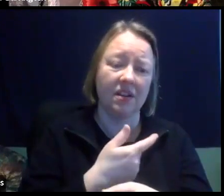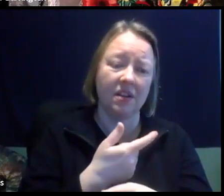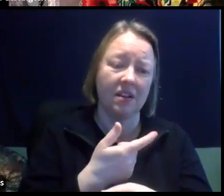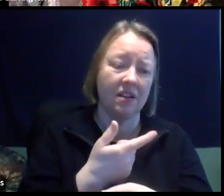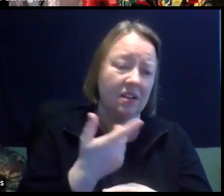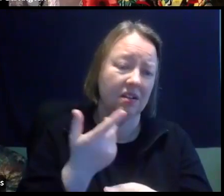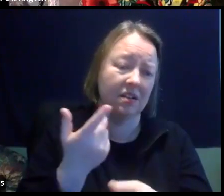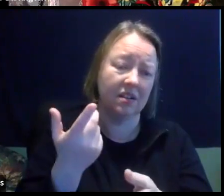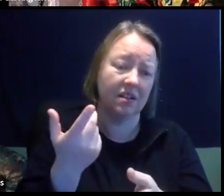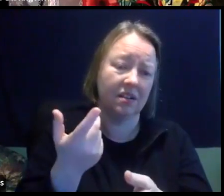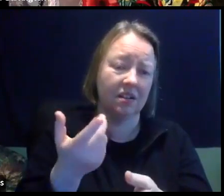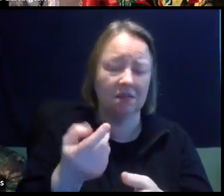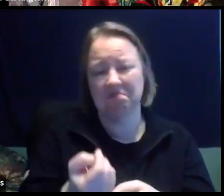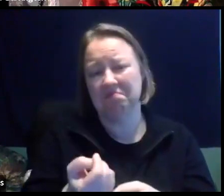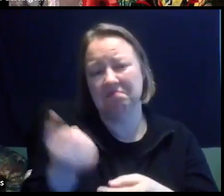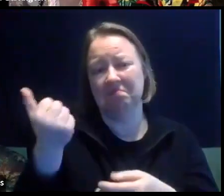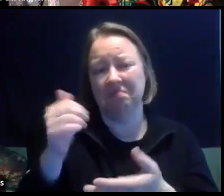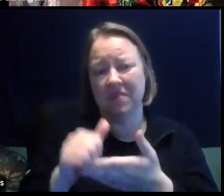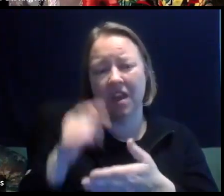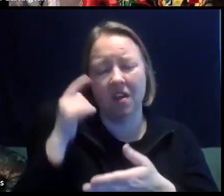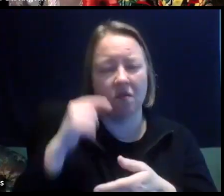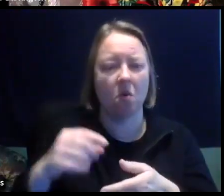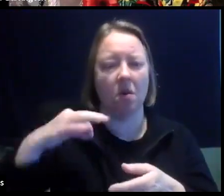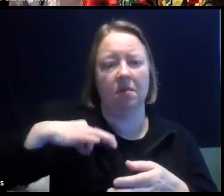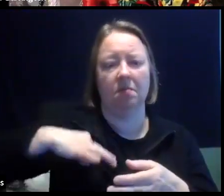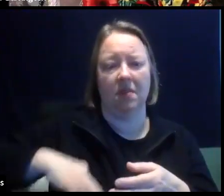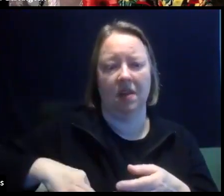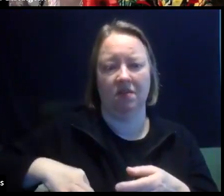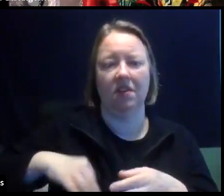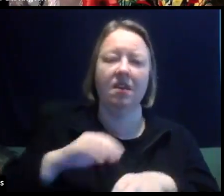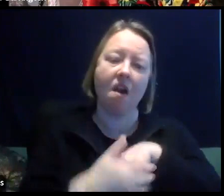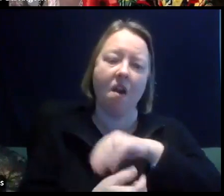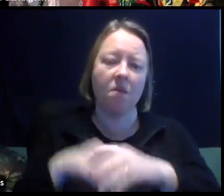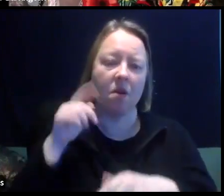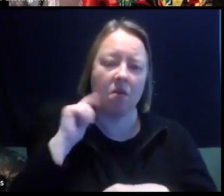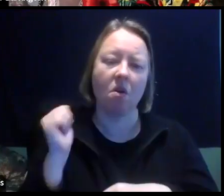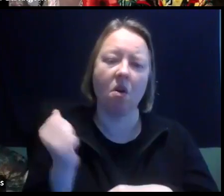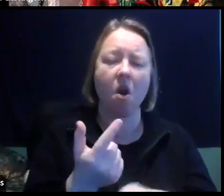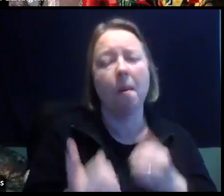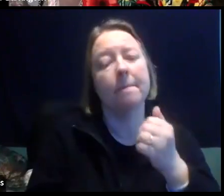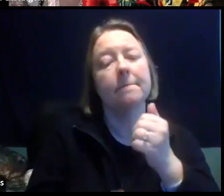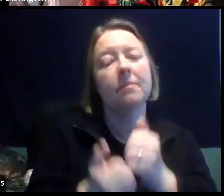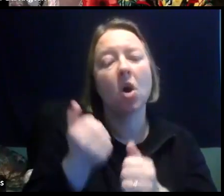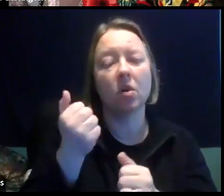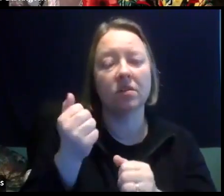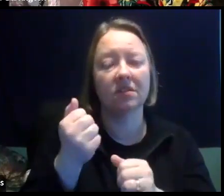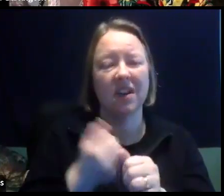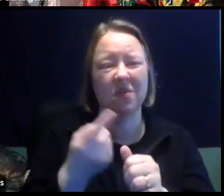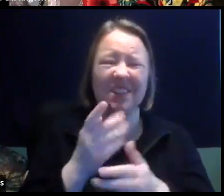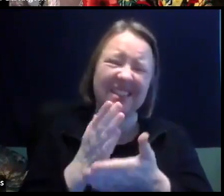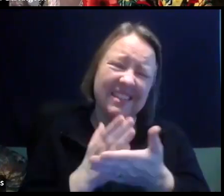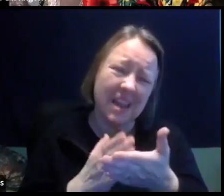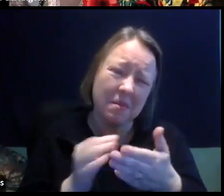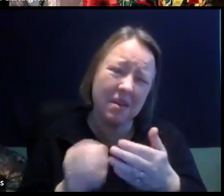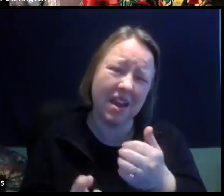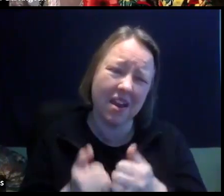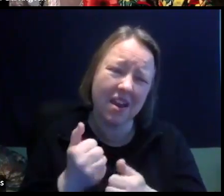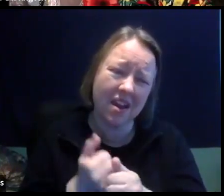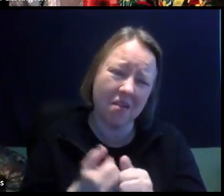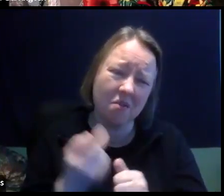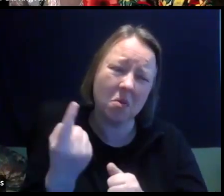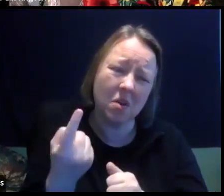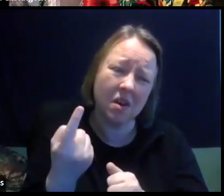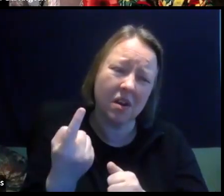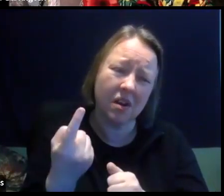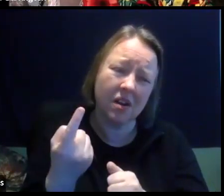the inclusion, benefit, comfortability of everyone. Most of everyone, some of everyone is good for